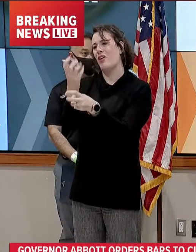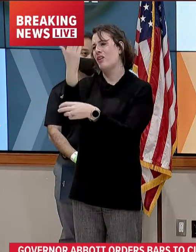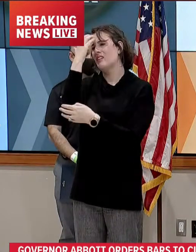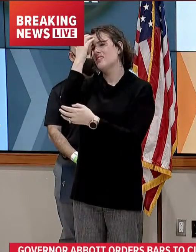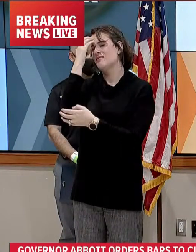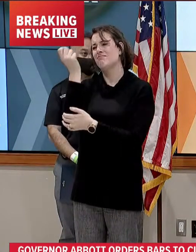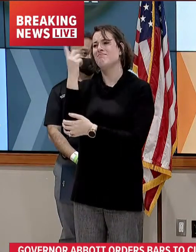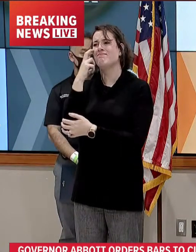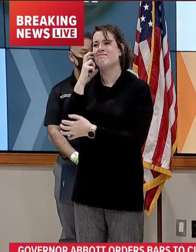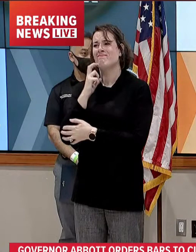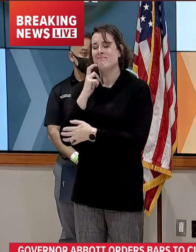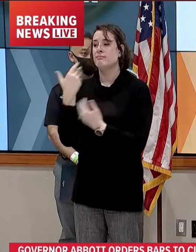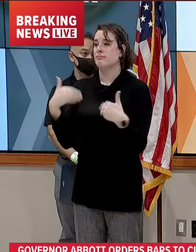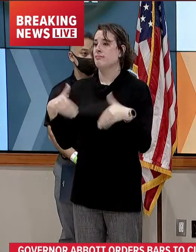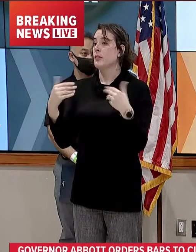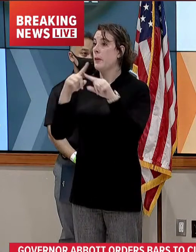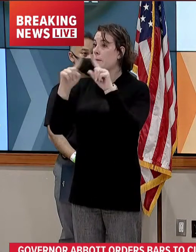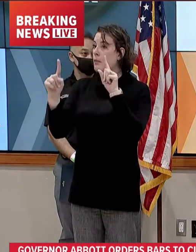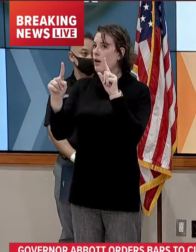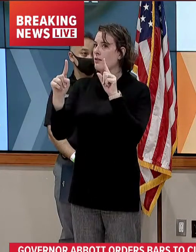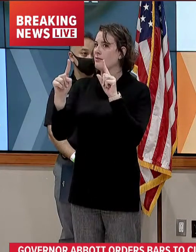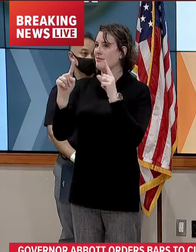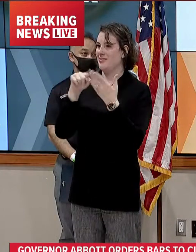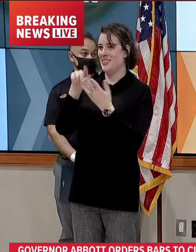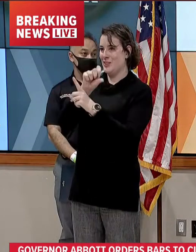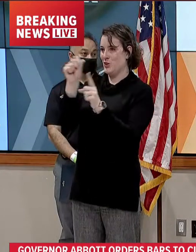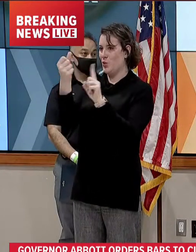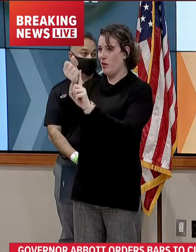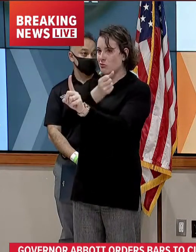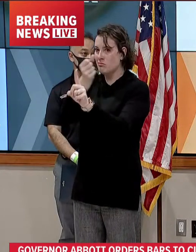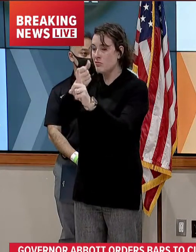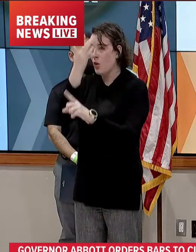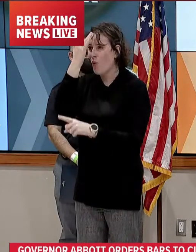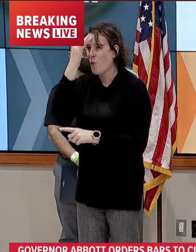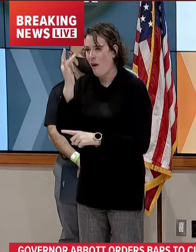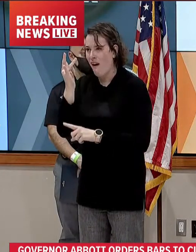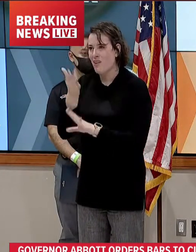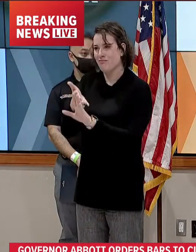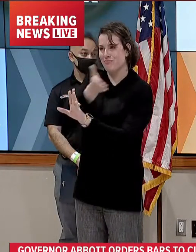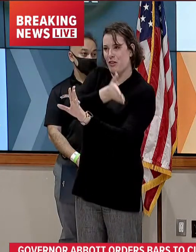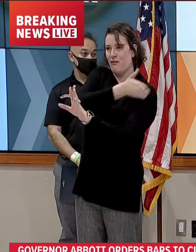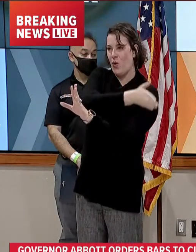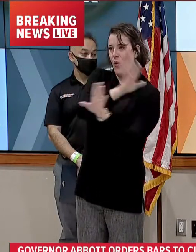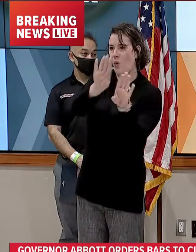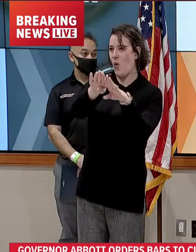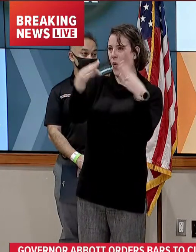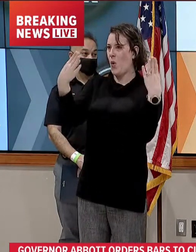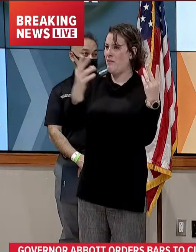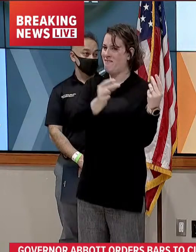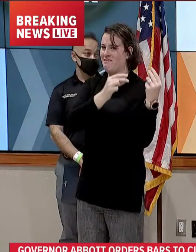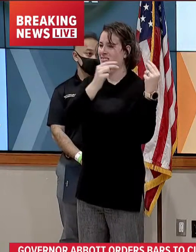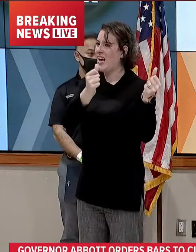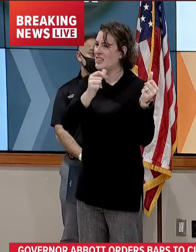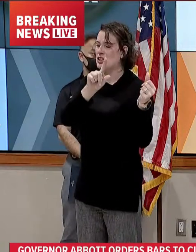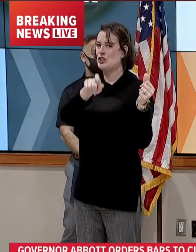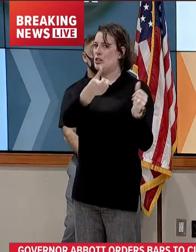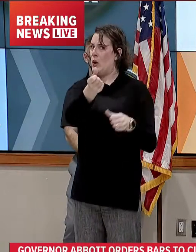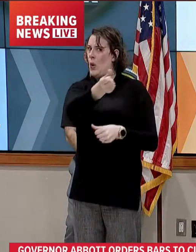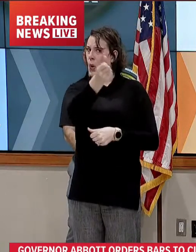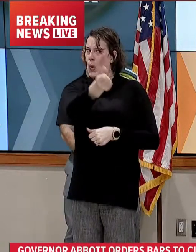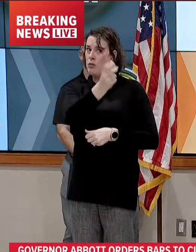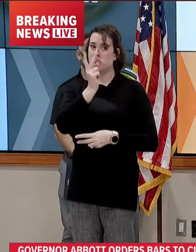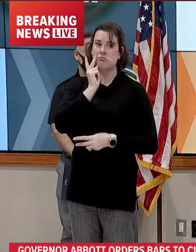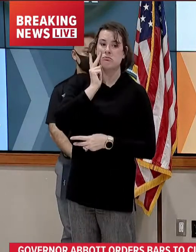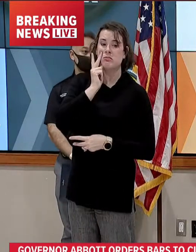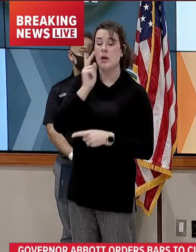know. But we brought ourselves into a situation because we opened too quickly. We have to do better, we have another chance, and we